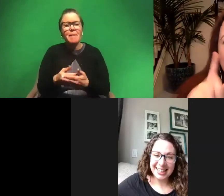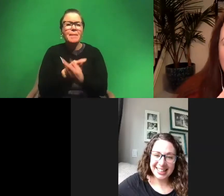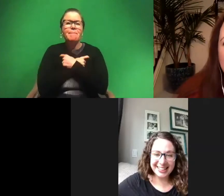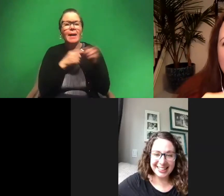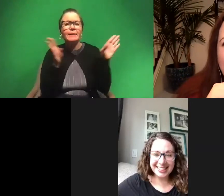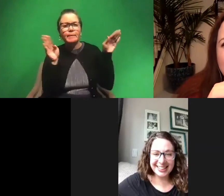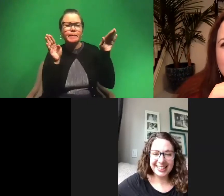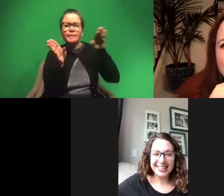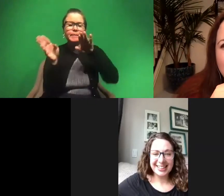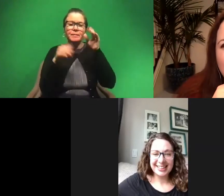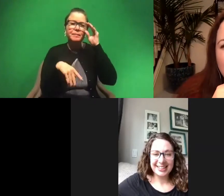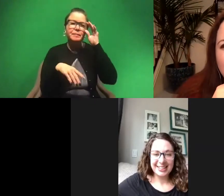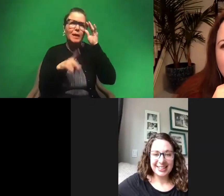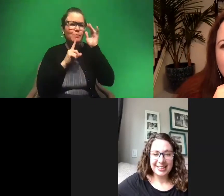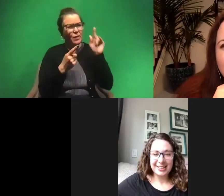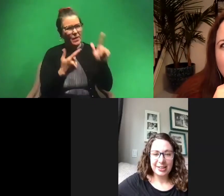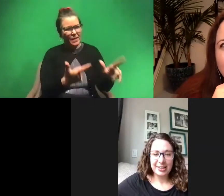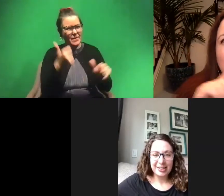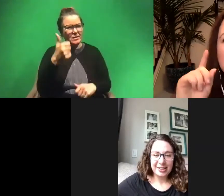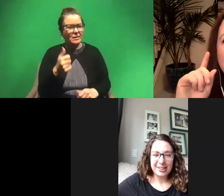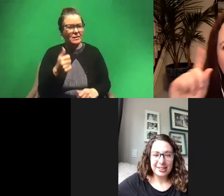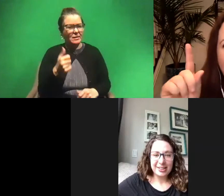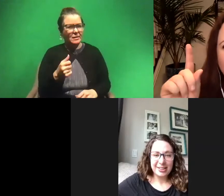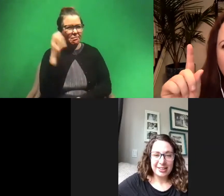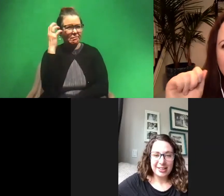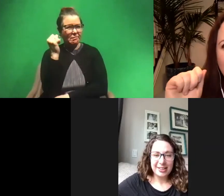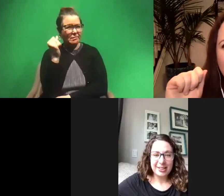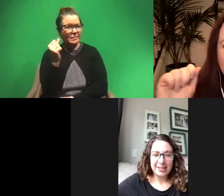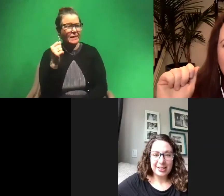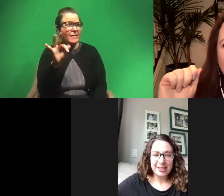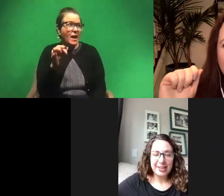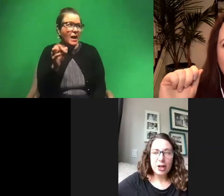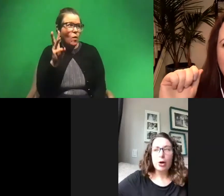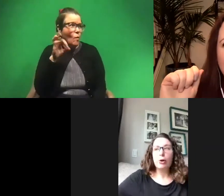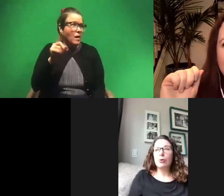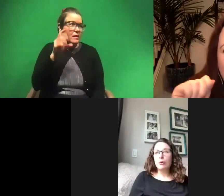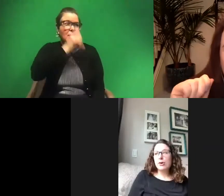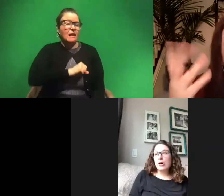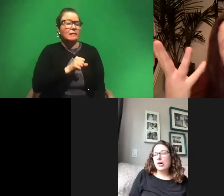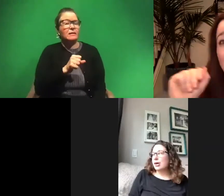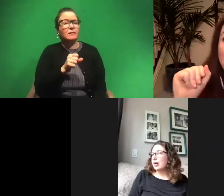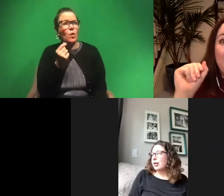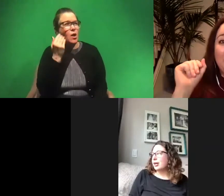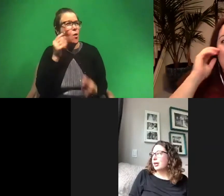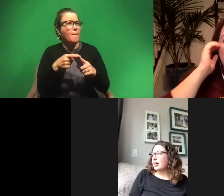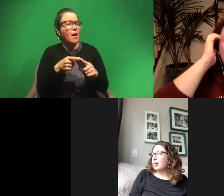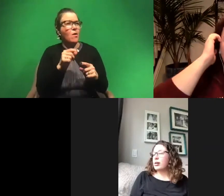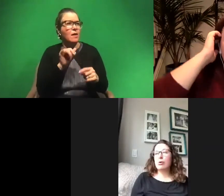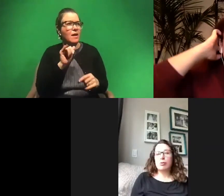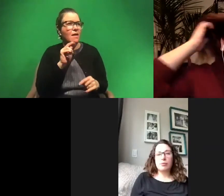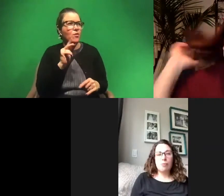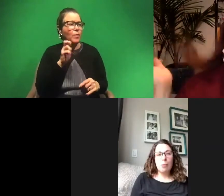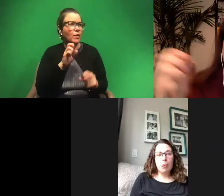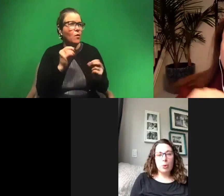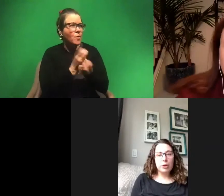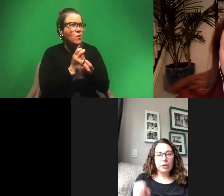I bet they move the fastest if I were to take a wild guess in what I know about invertebrate zoology, but I don't really